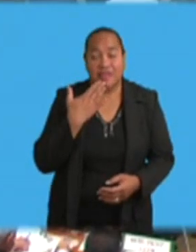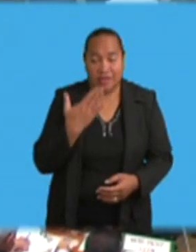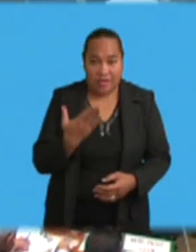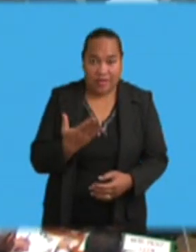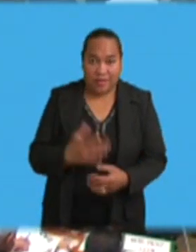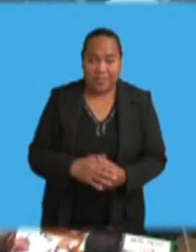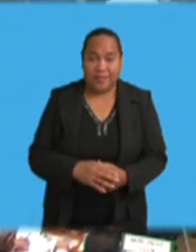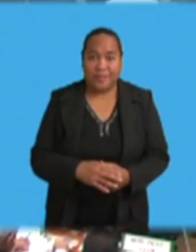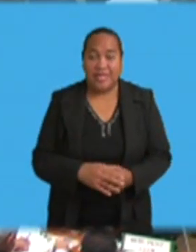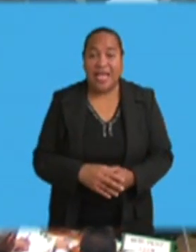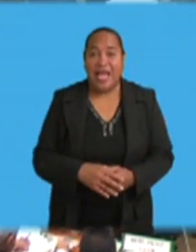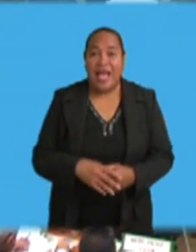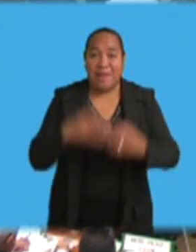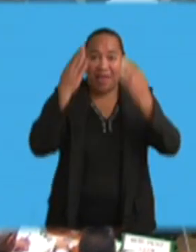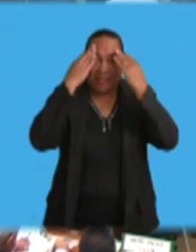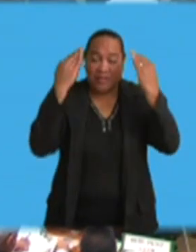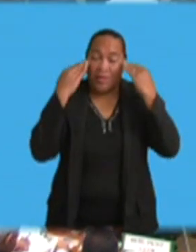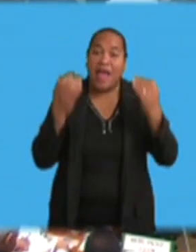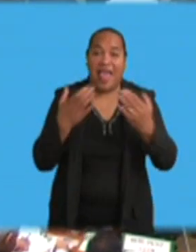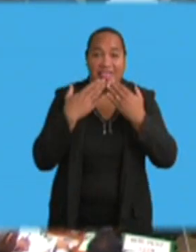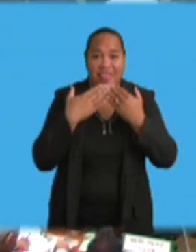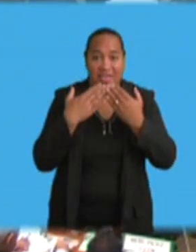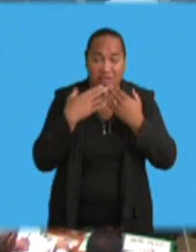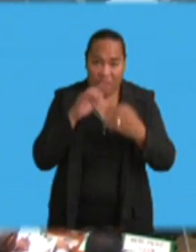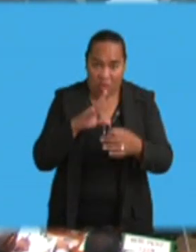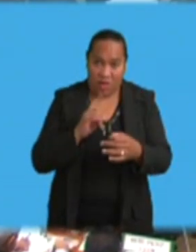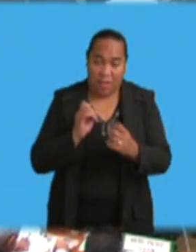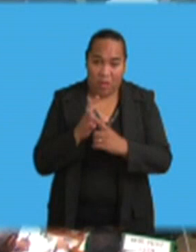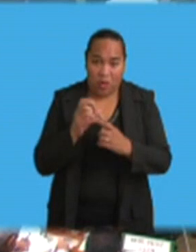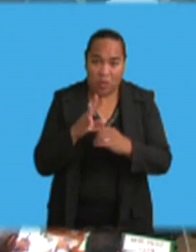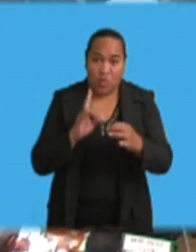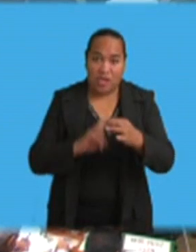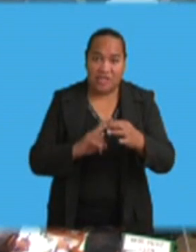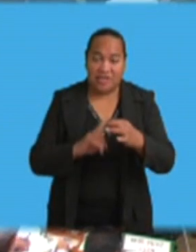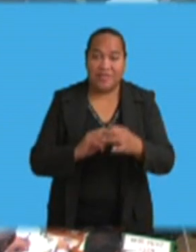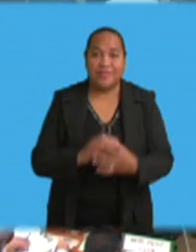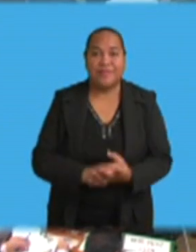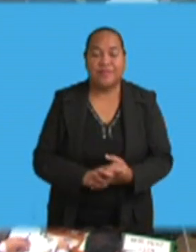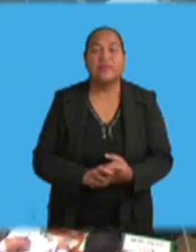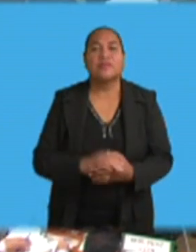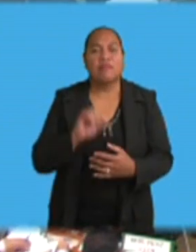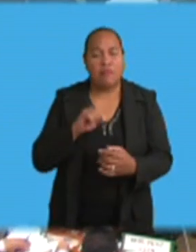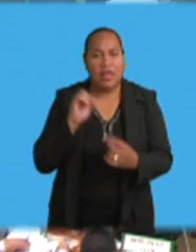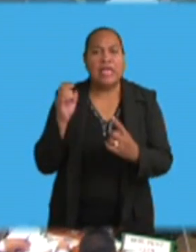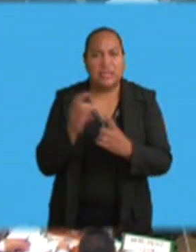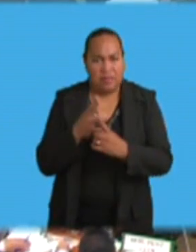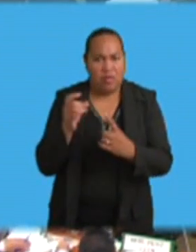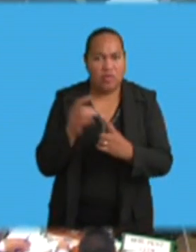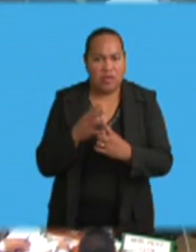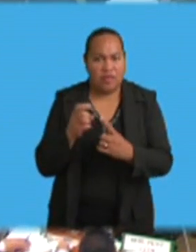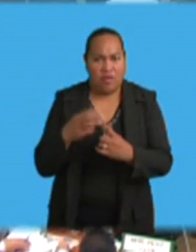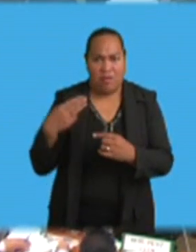Thank you, Madam Speaker, and I thank the honourable member for this important question. It is important for members to note that our